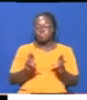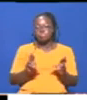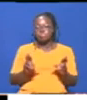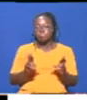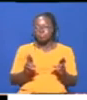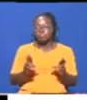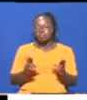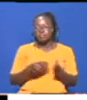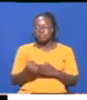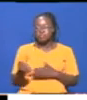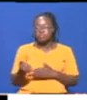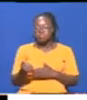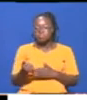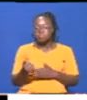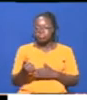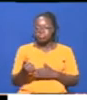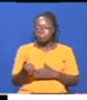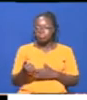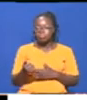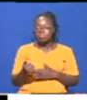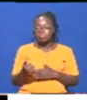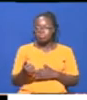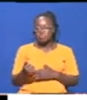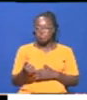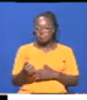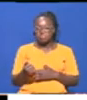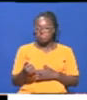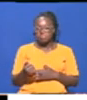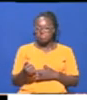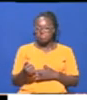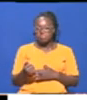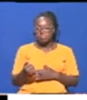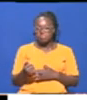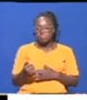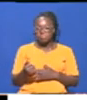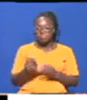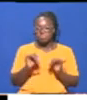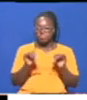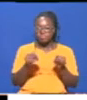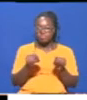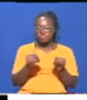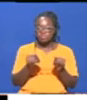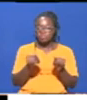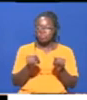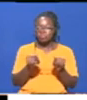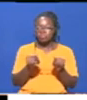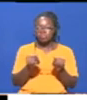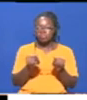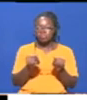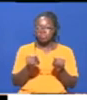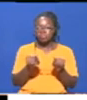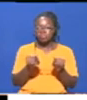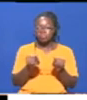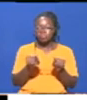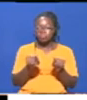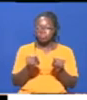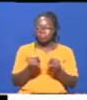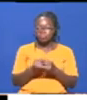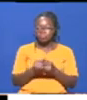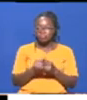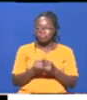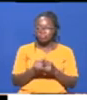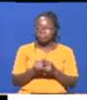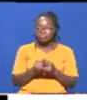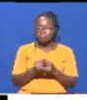selling remdesivir, molnupiravir, which is the new, molnupiravir is a new, very new molecule for